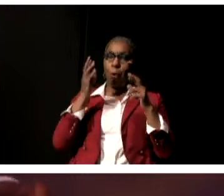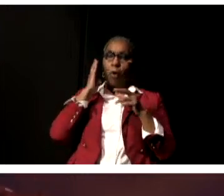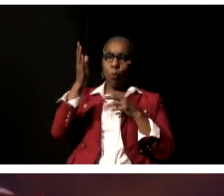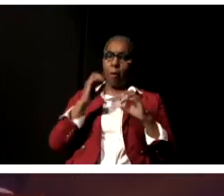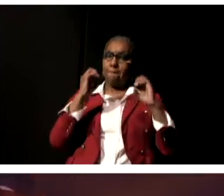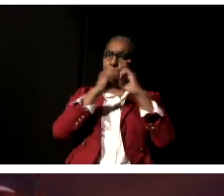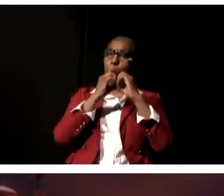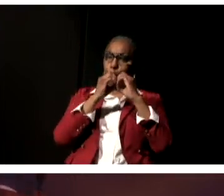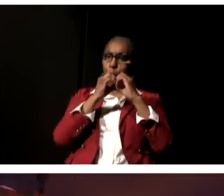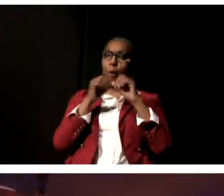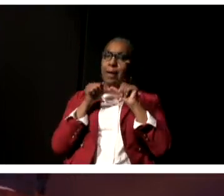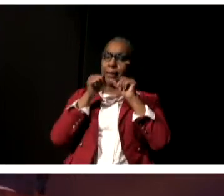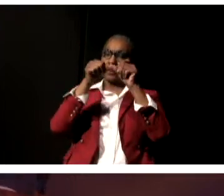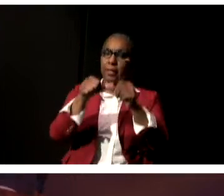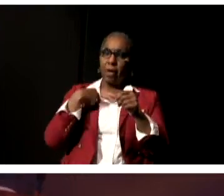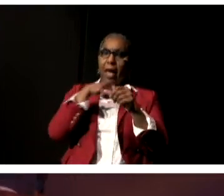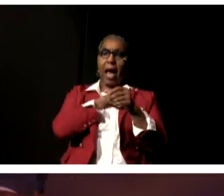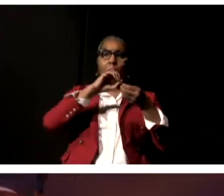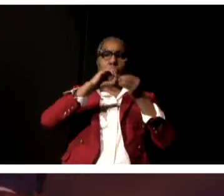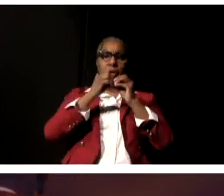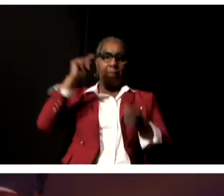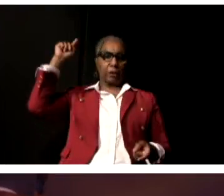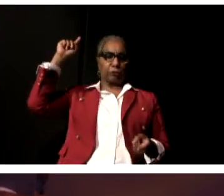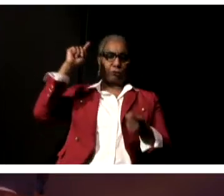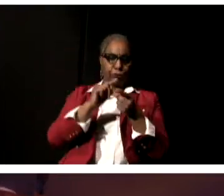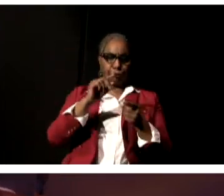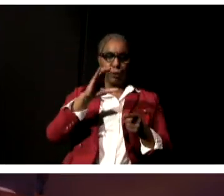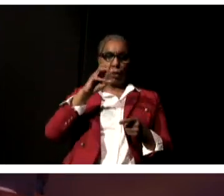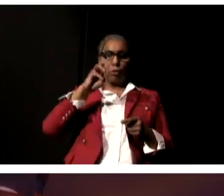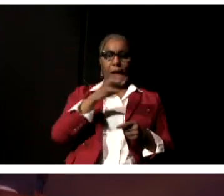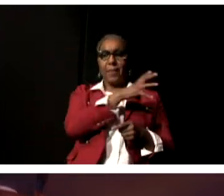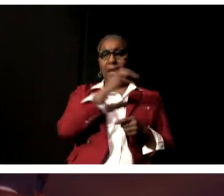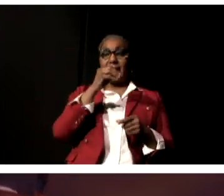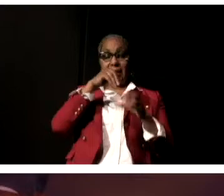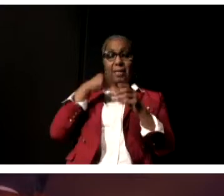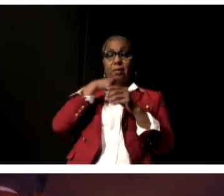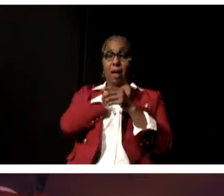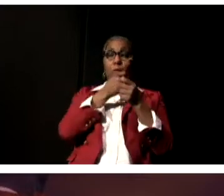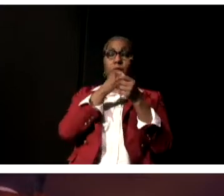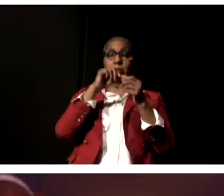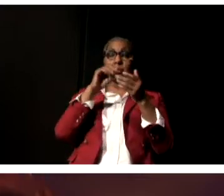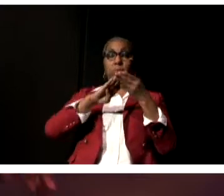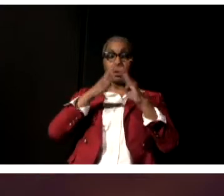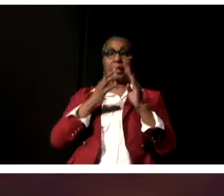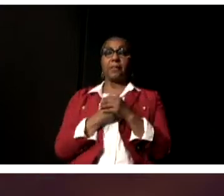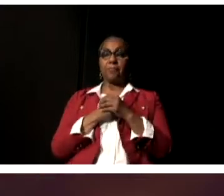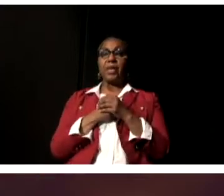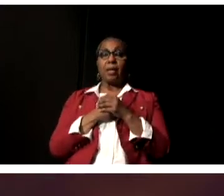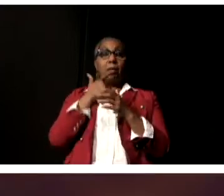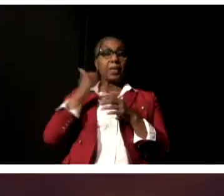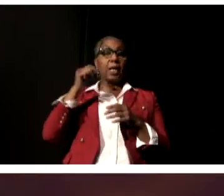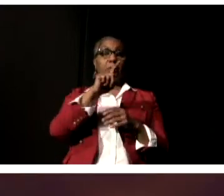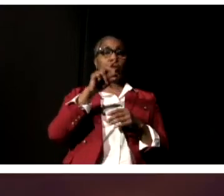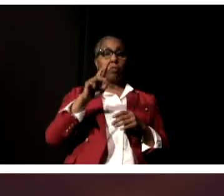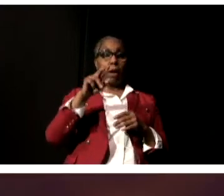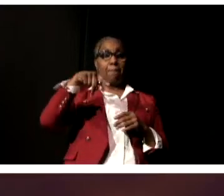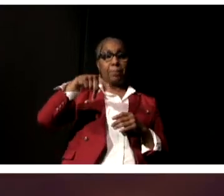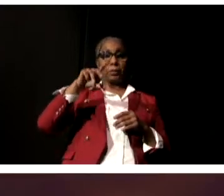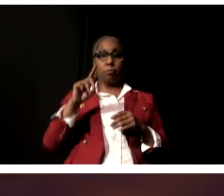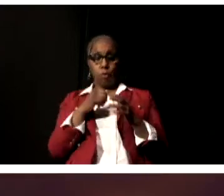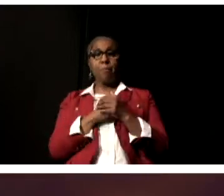further continue our numbers of crime reduction in our city. See, Little Rock Police